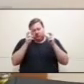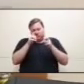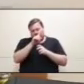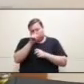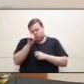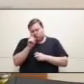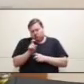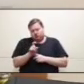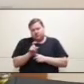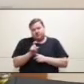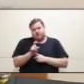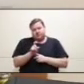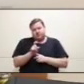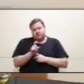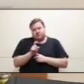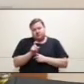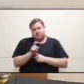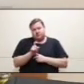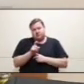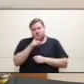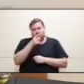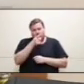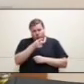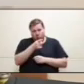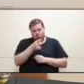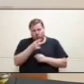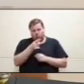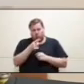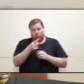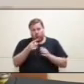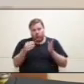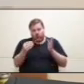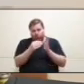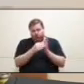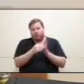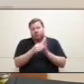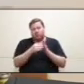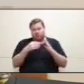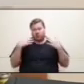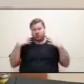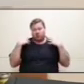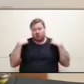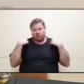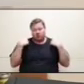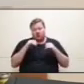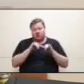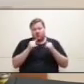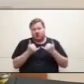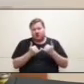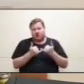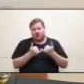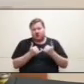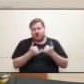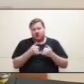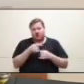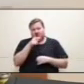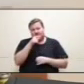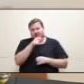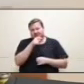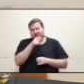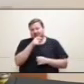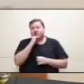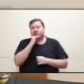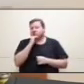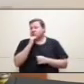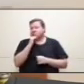was, did you commission this security company without it being tax